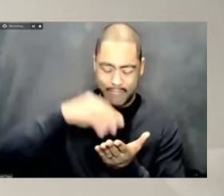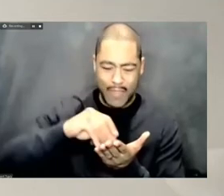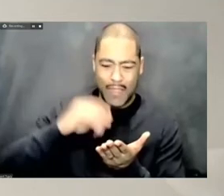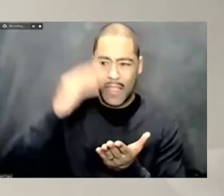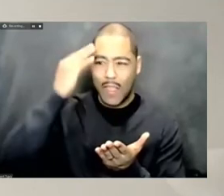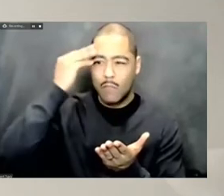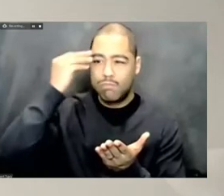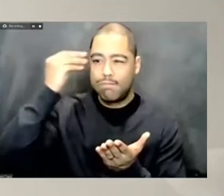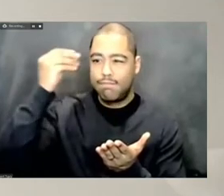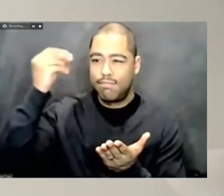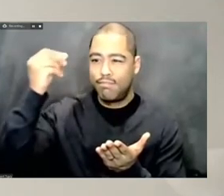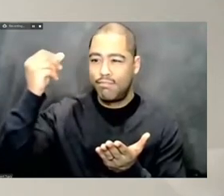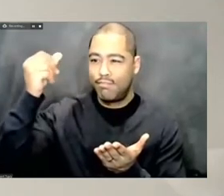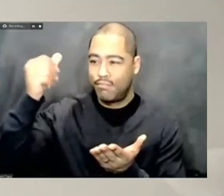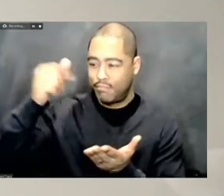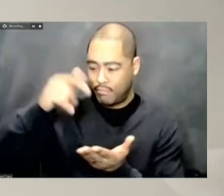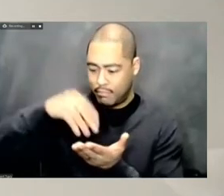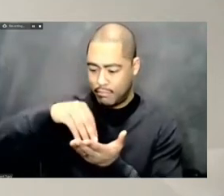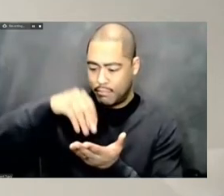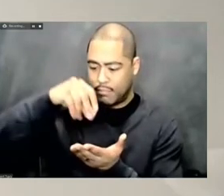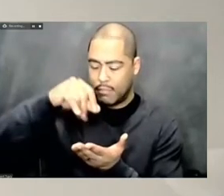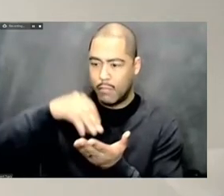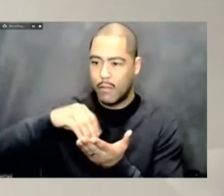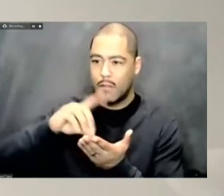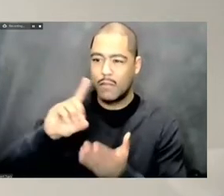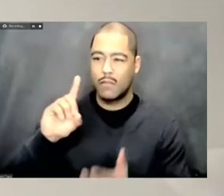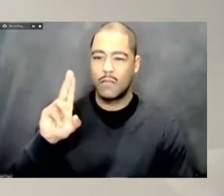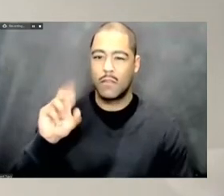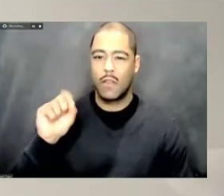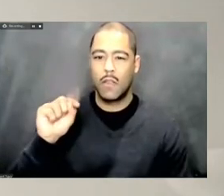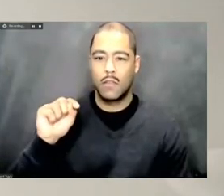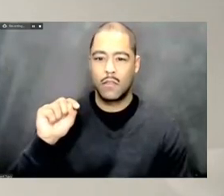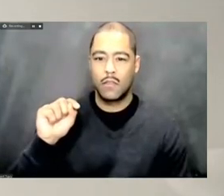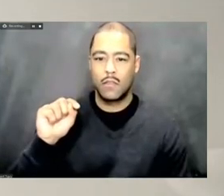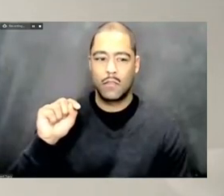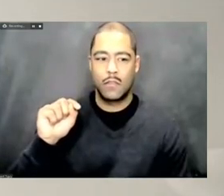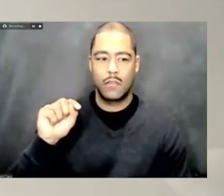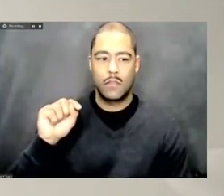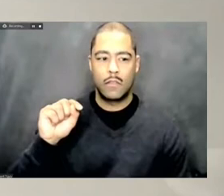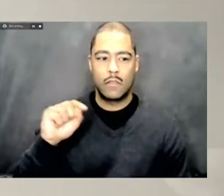And I wasn't elated or frightened, but simply wrapped.